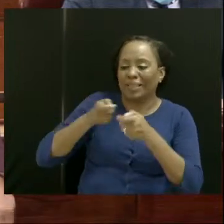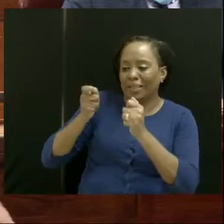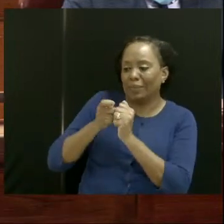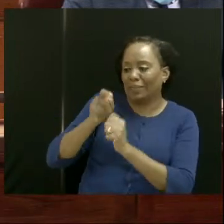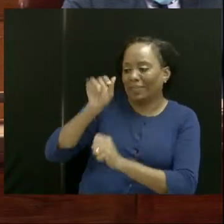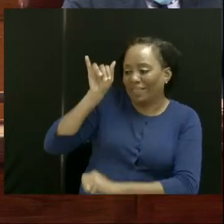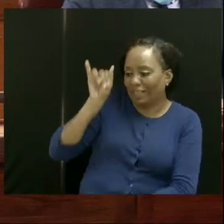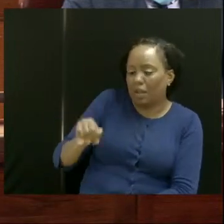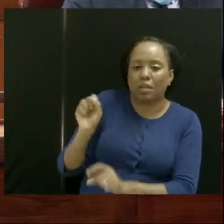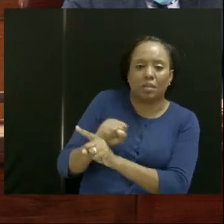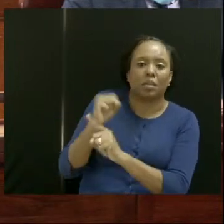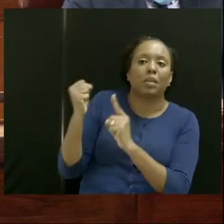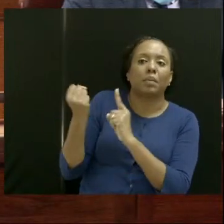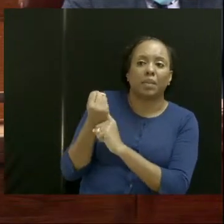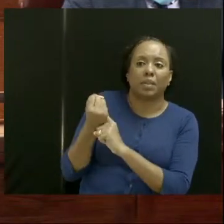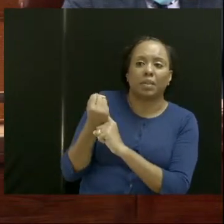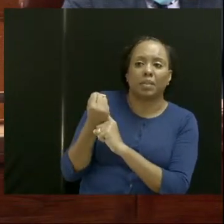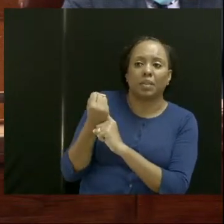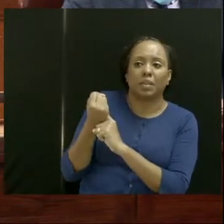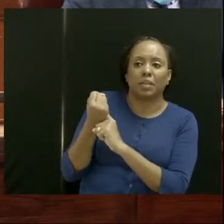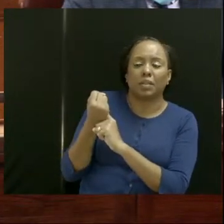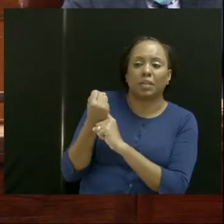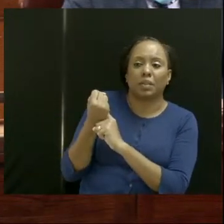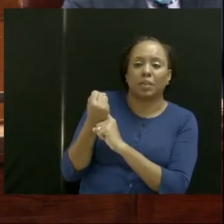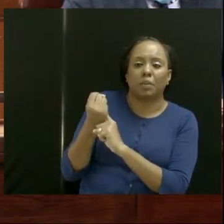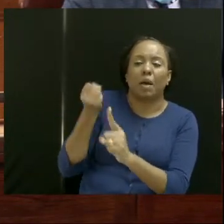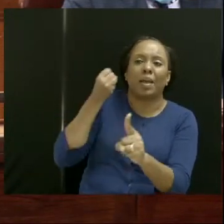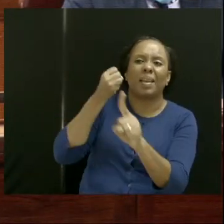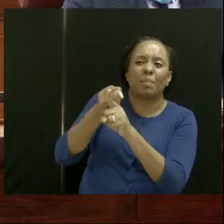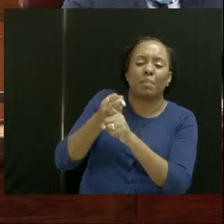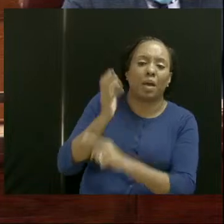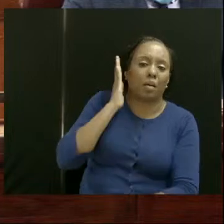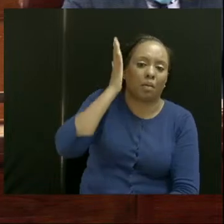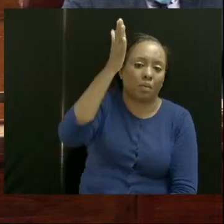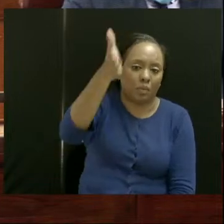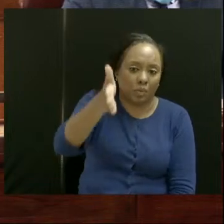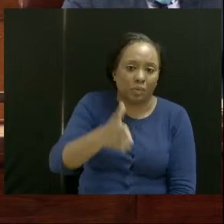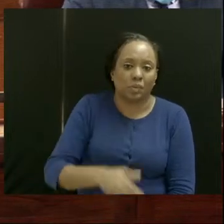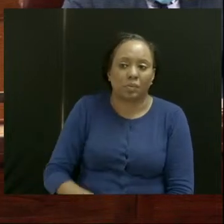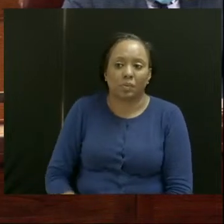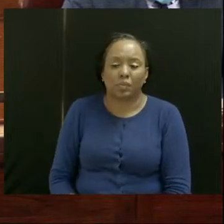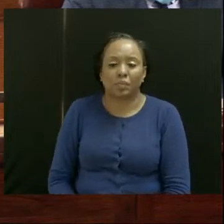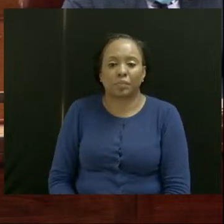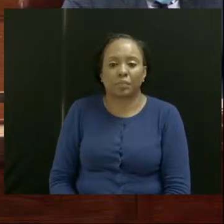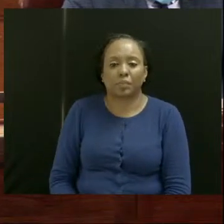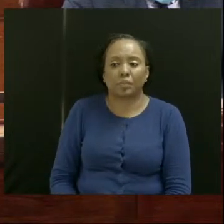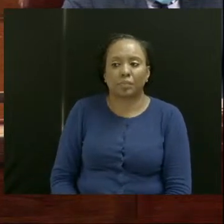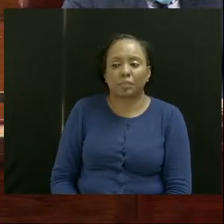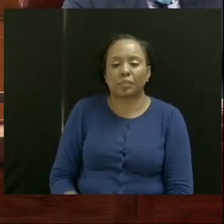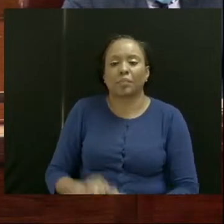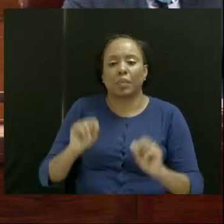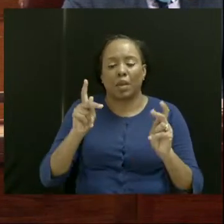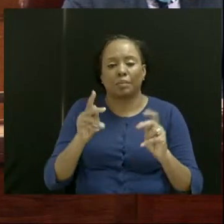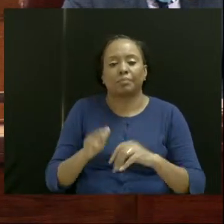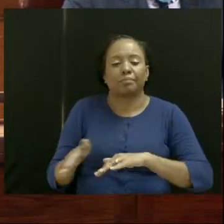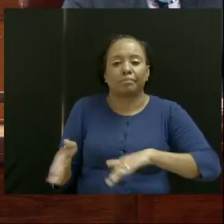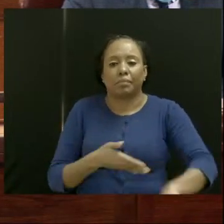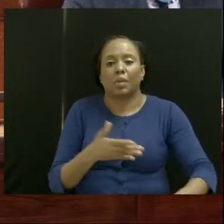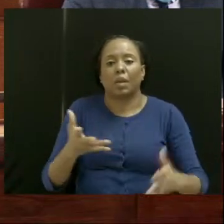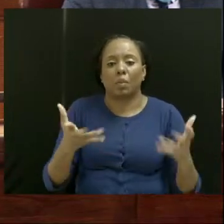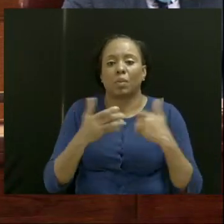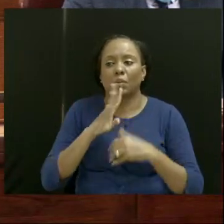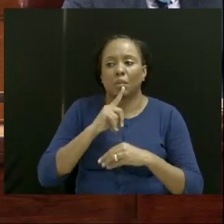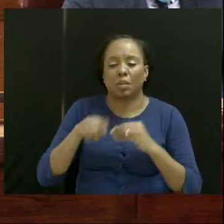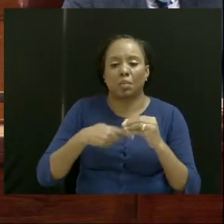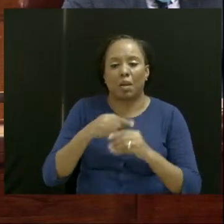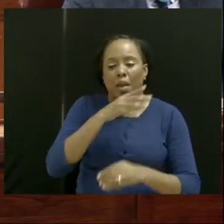Now, Mr. Speaker, let me say a word on the business of agriculture, and I really